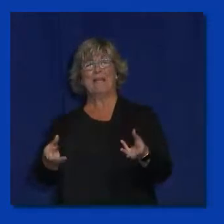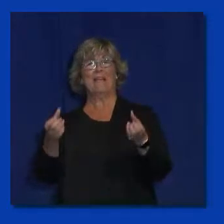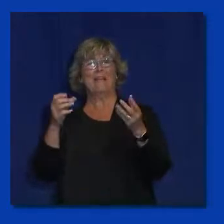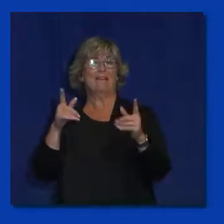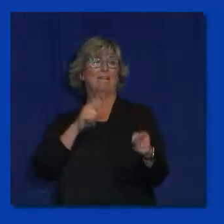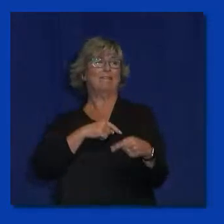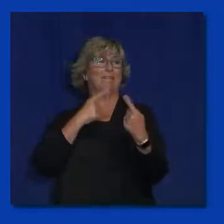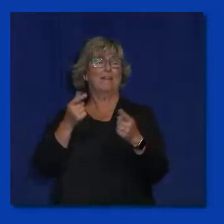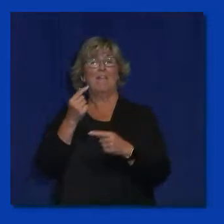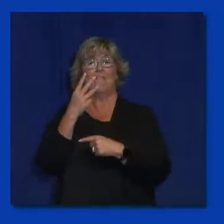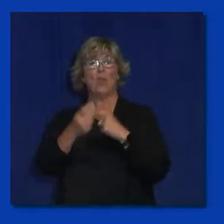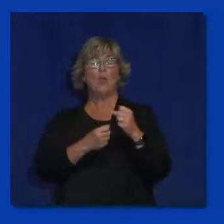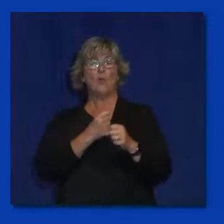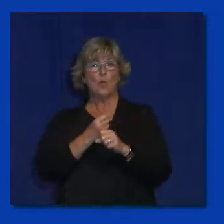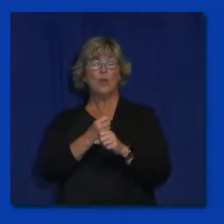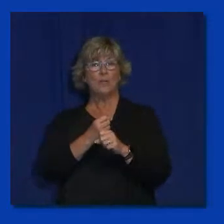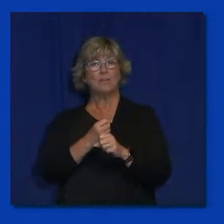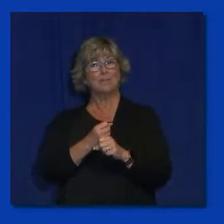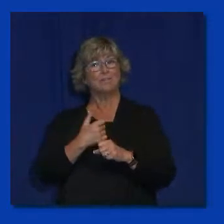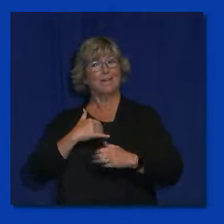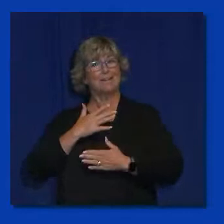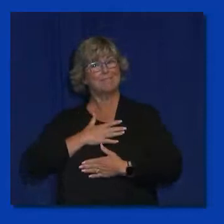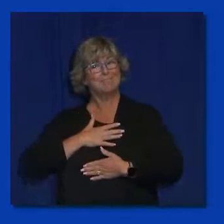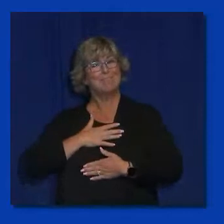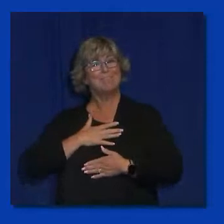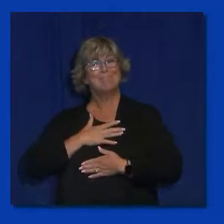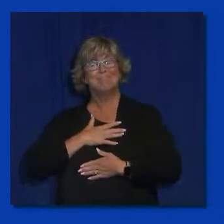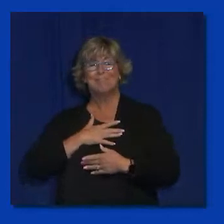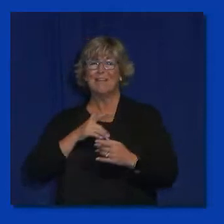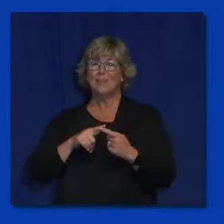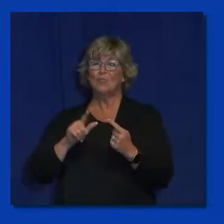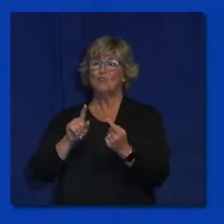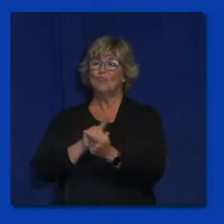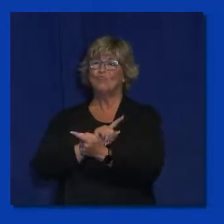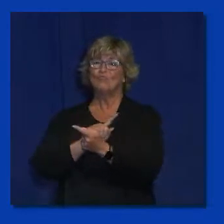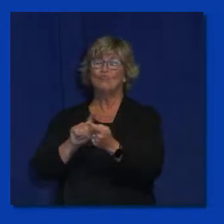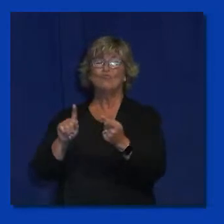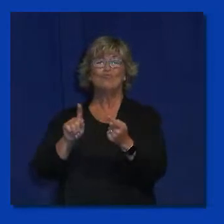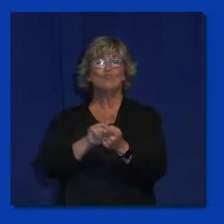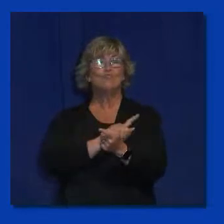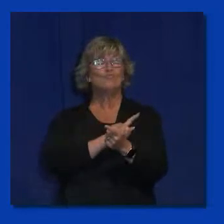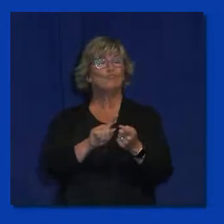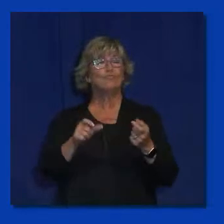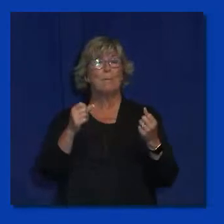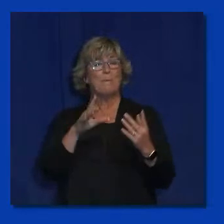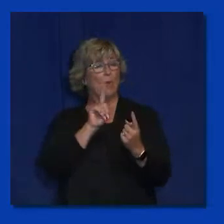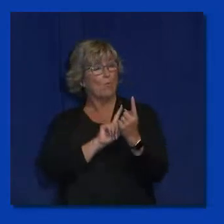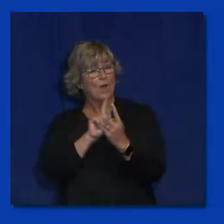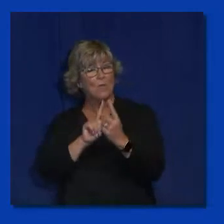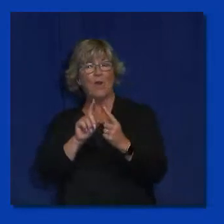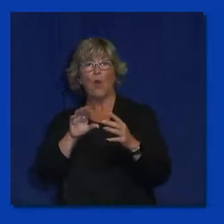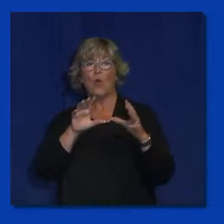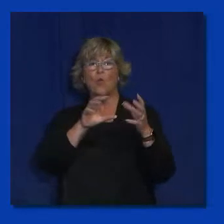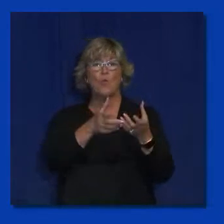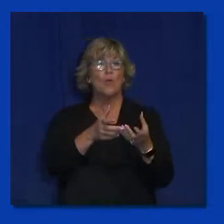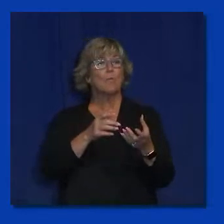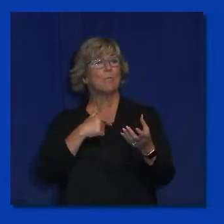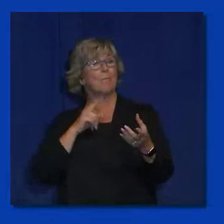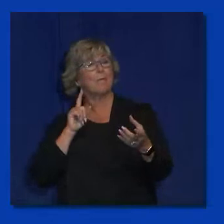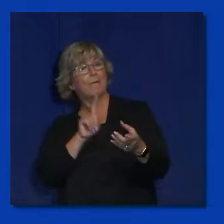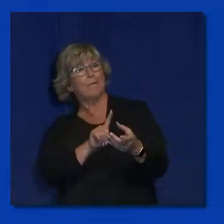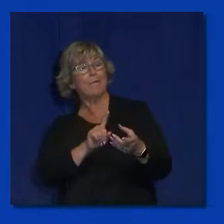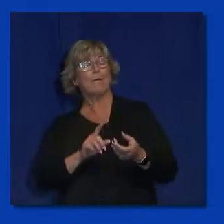over the last few years that I've had the pleasure and privilege of meeting, many one-on-one group settings.